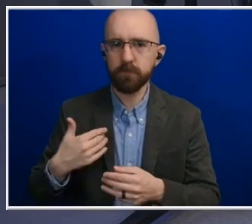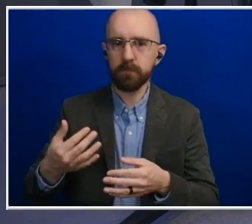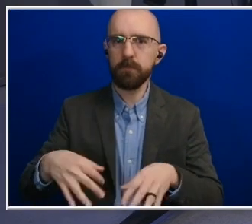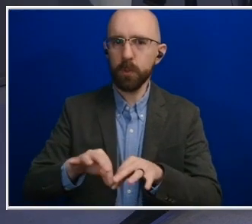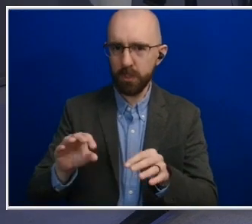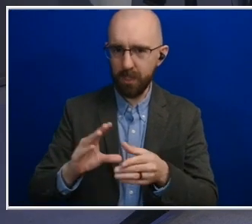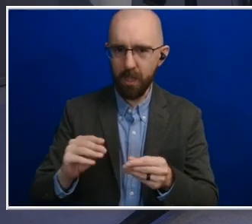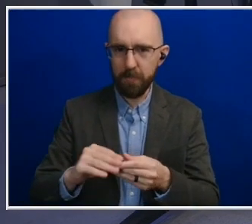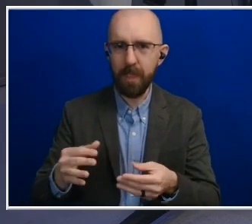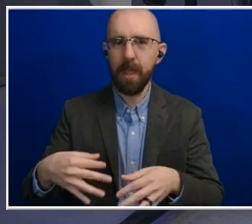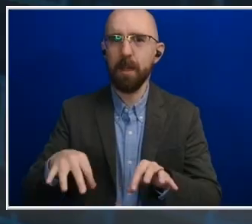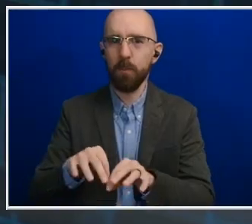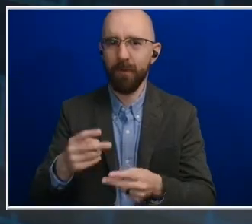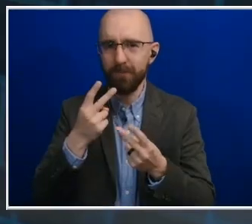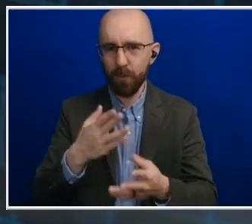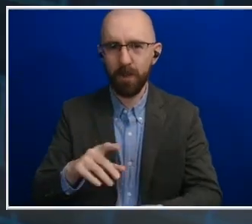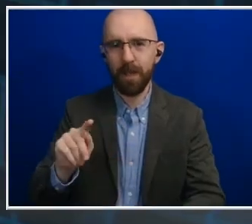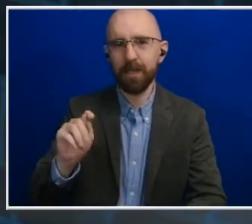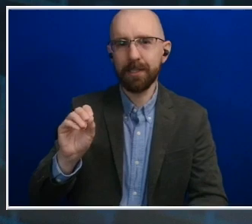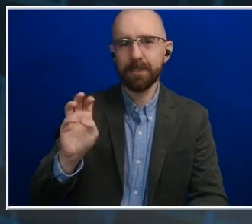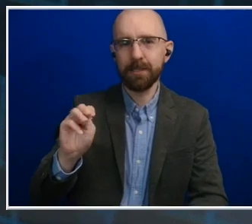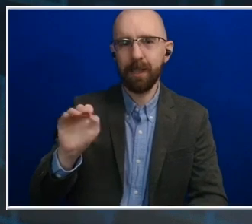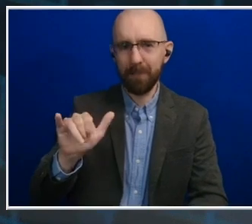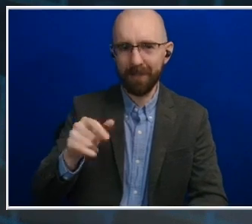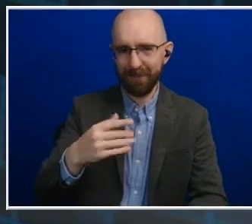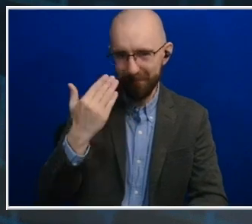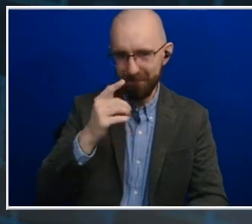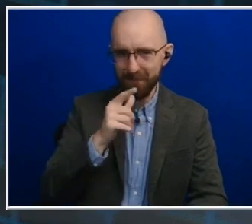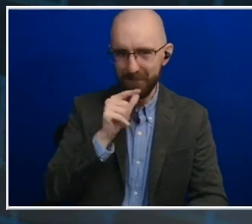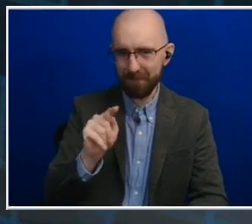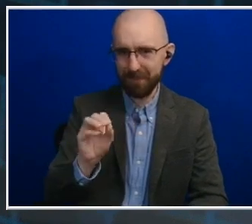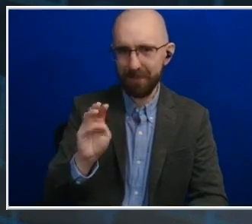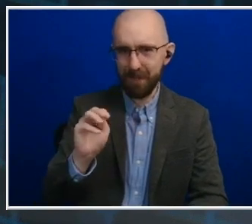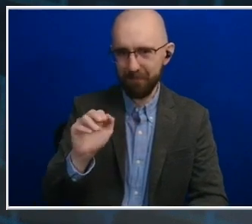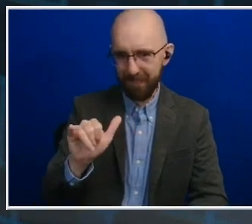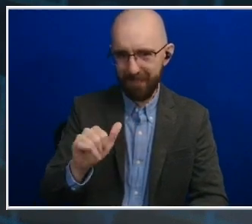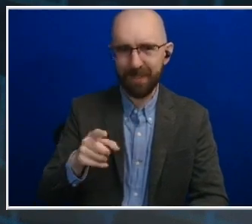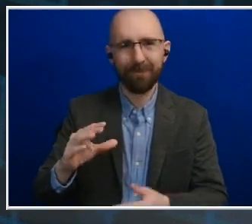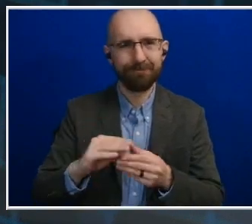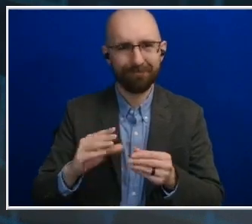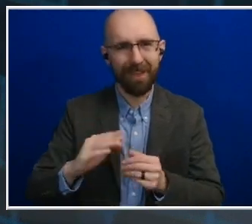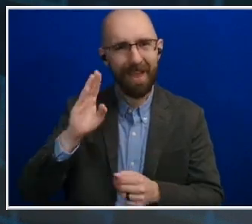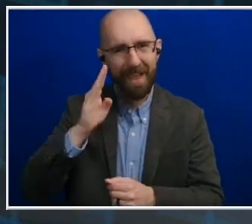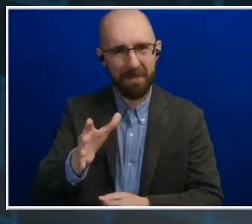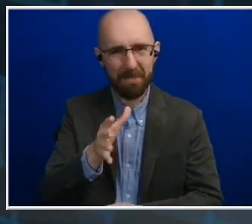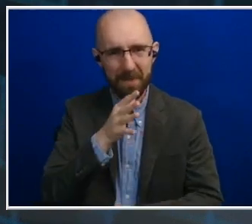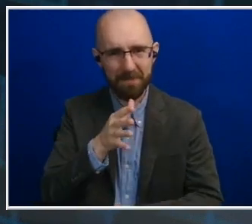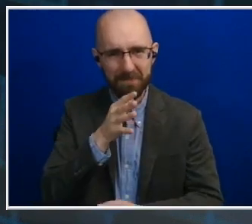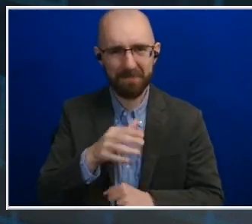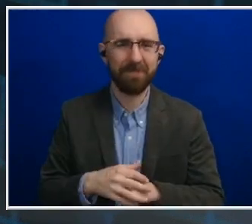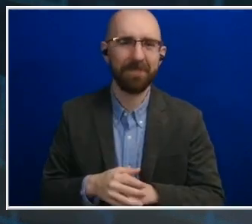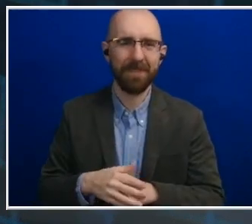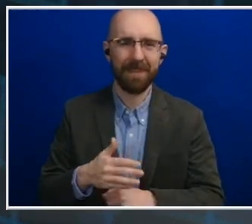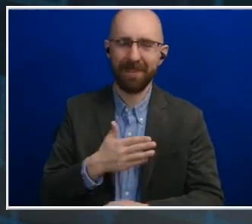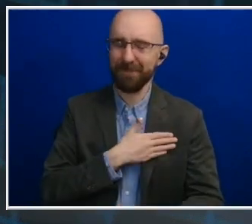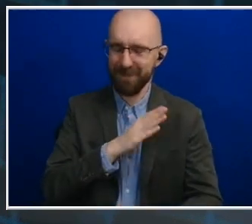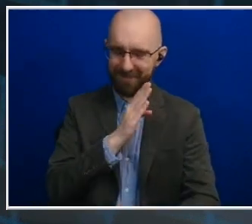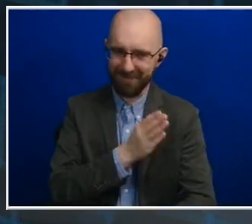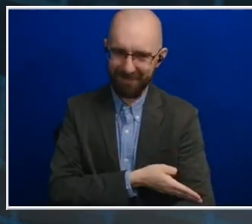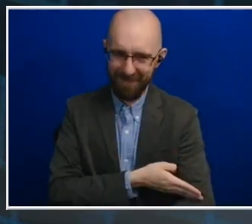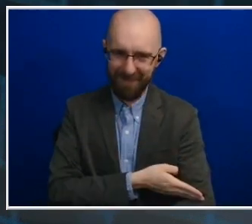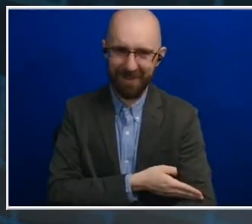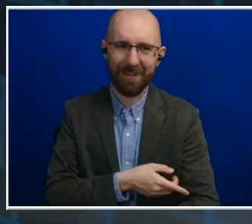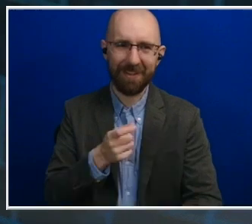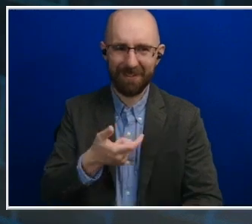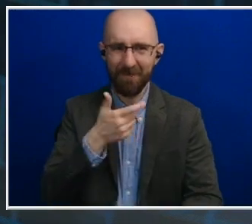this morning. Tommy, I don't know if you know who Tommy is. Yes. Tommy says, hi, Mommy. Tommy is my son. Tommy's watching on YouTube